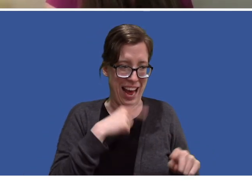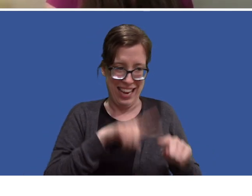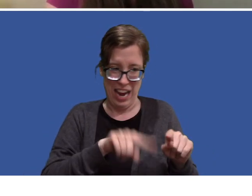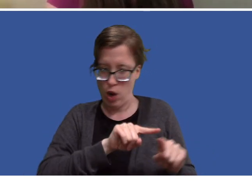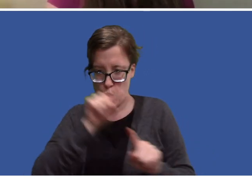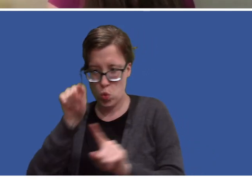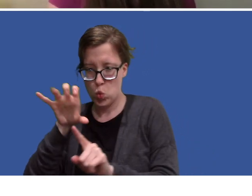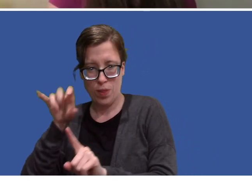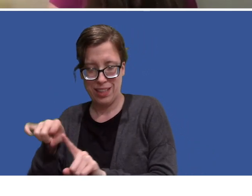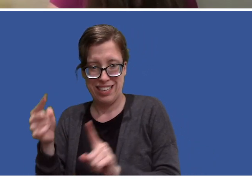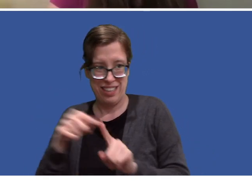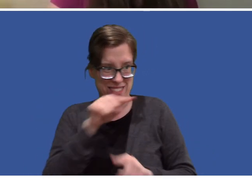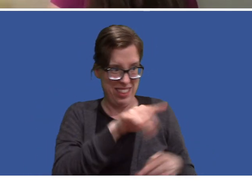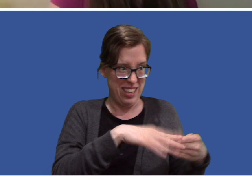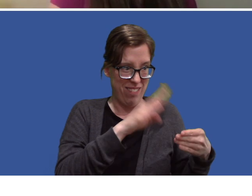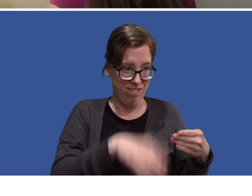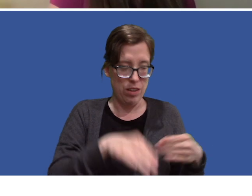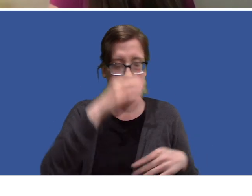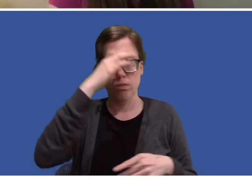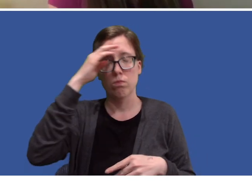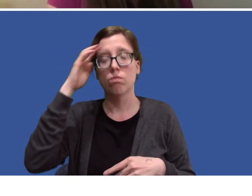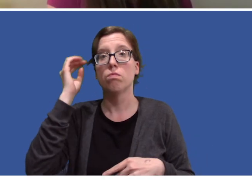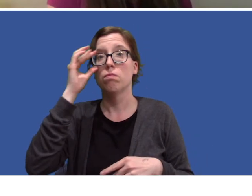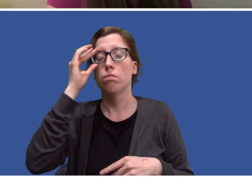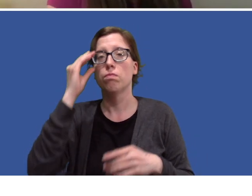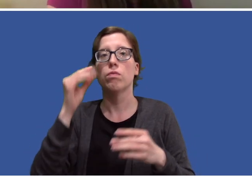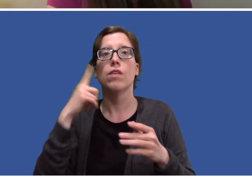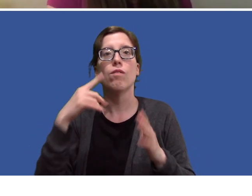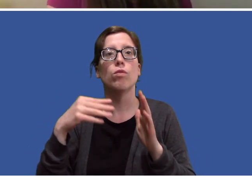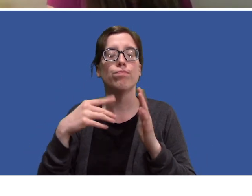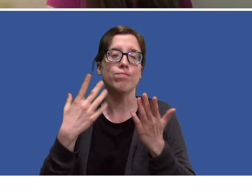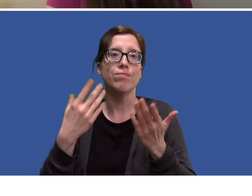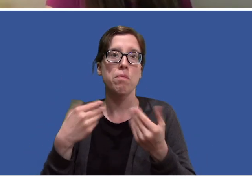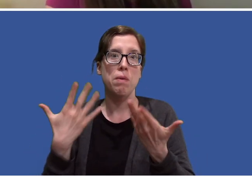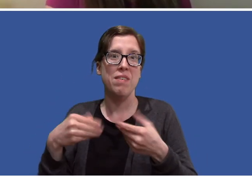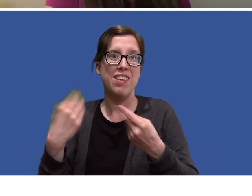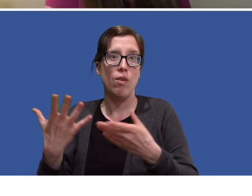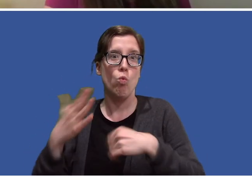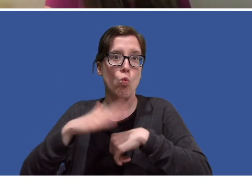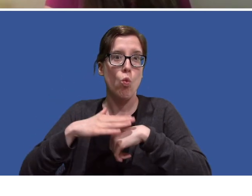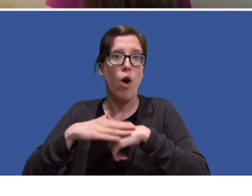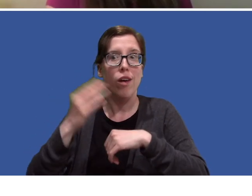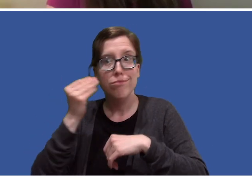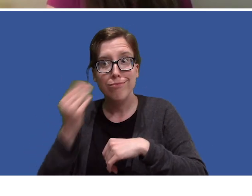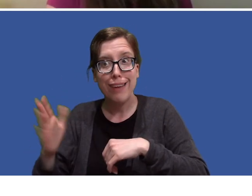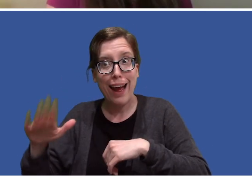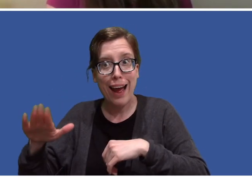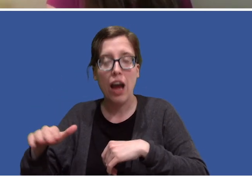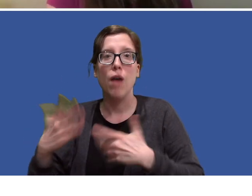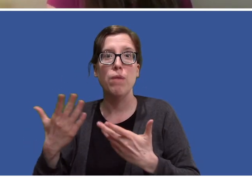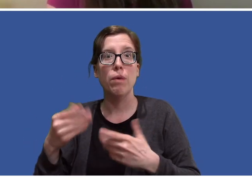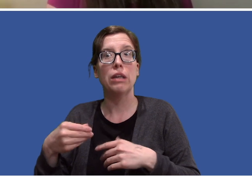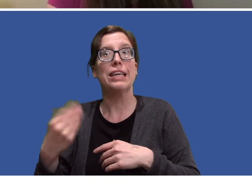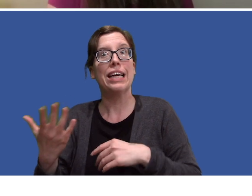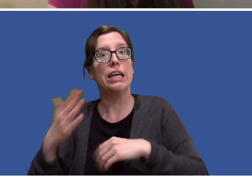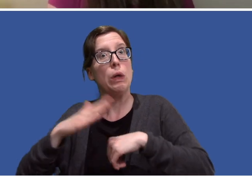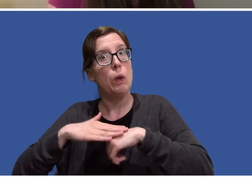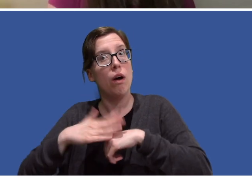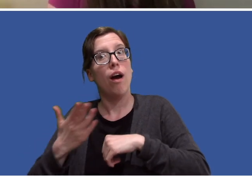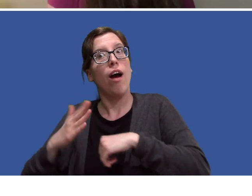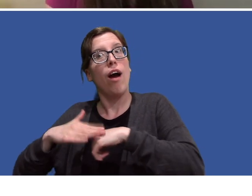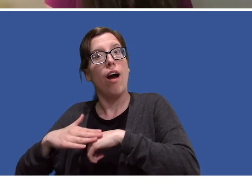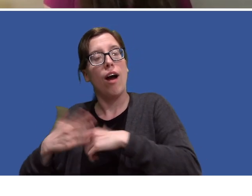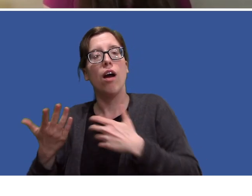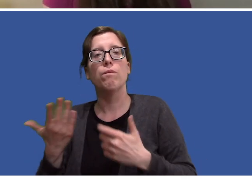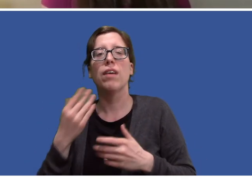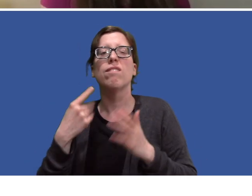need a few warnings on an activity that it's going to be ending. So giving a 5-minute warning and then a 3-minute warning and